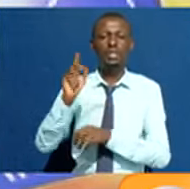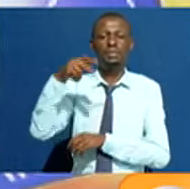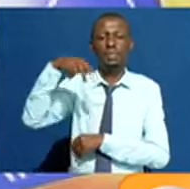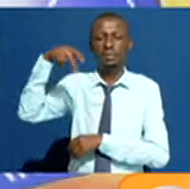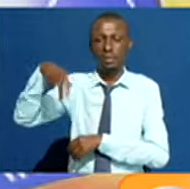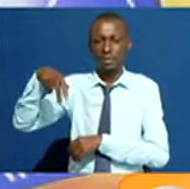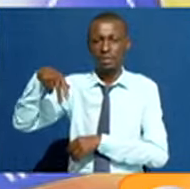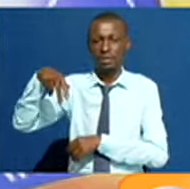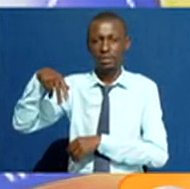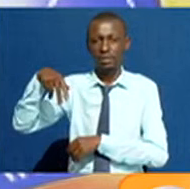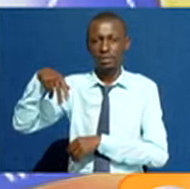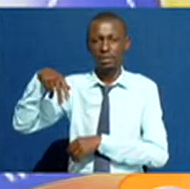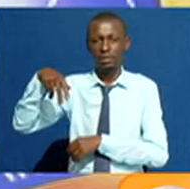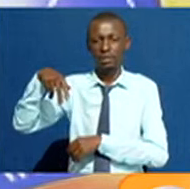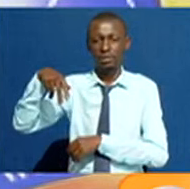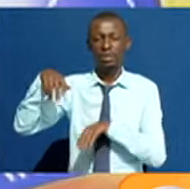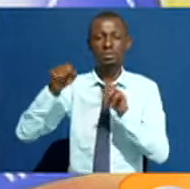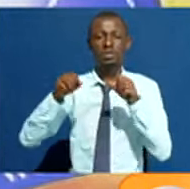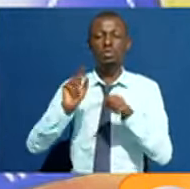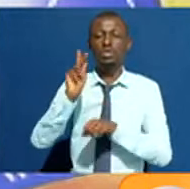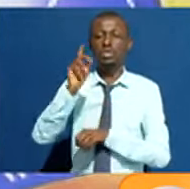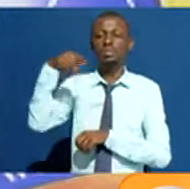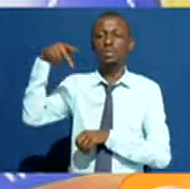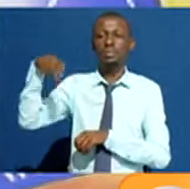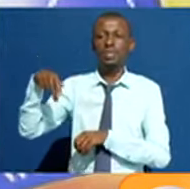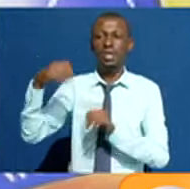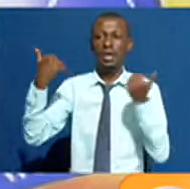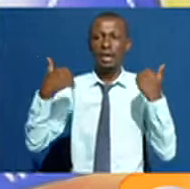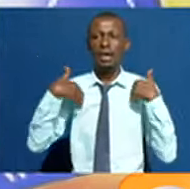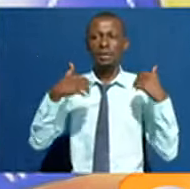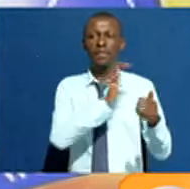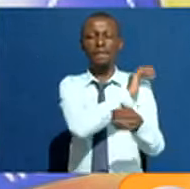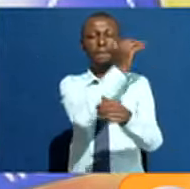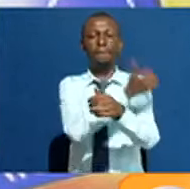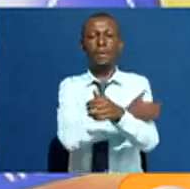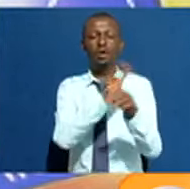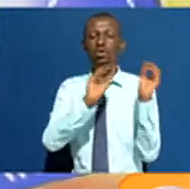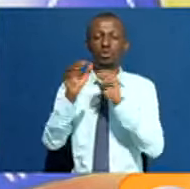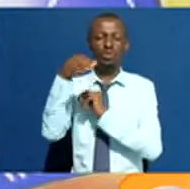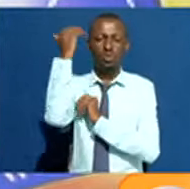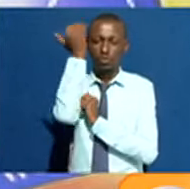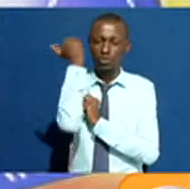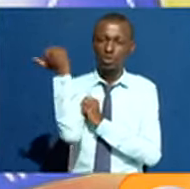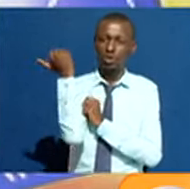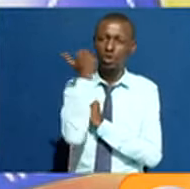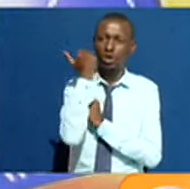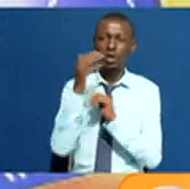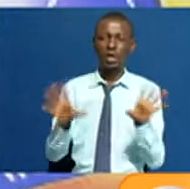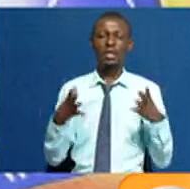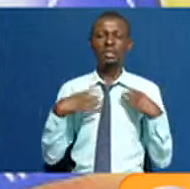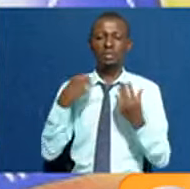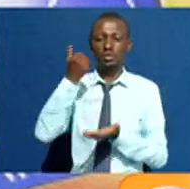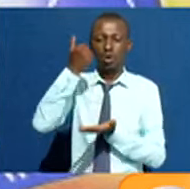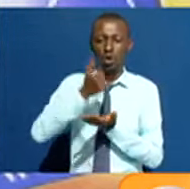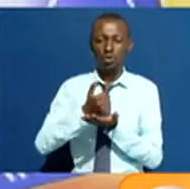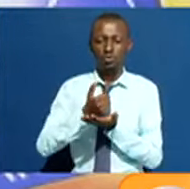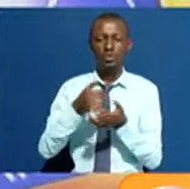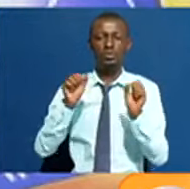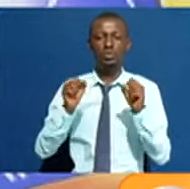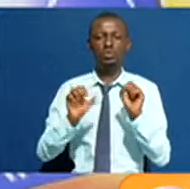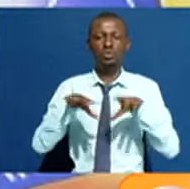Public Prosecutions assigns the DPP state powers of prosecution and allows the office to take